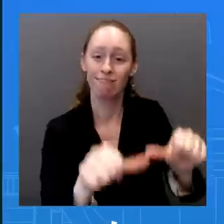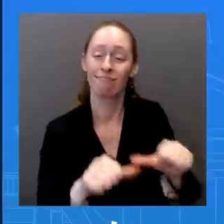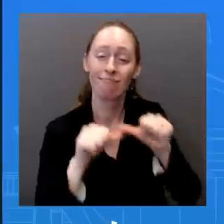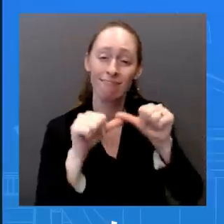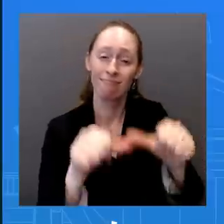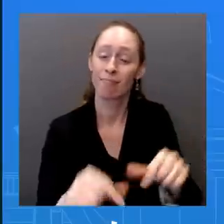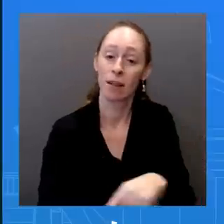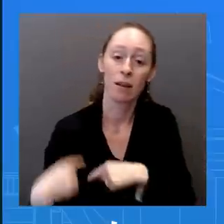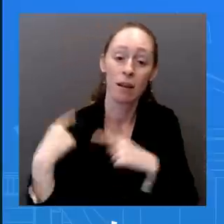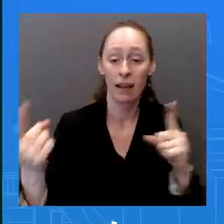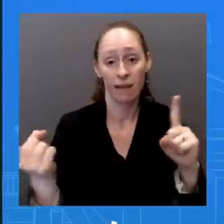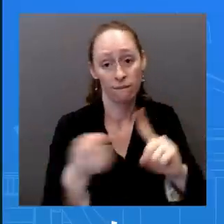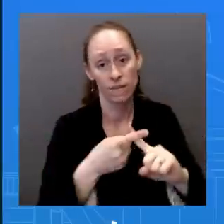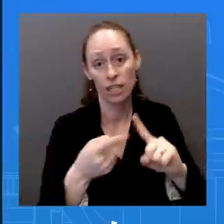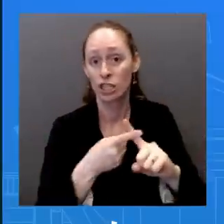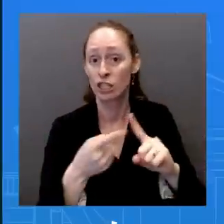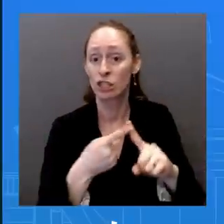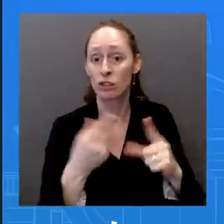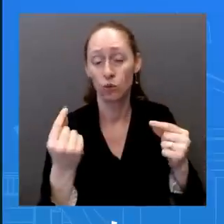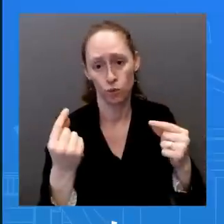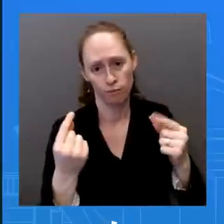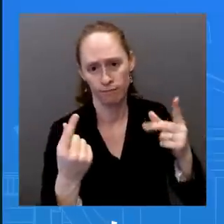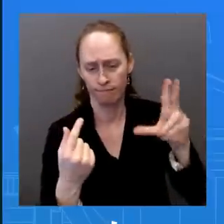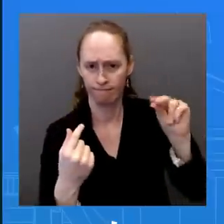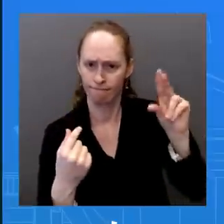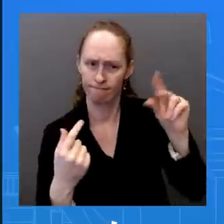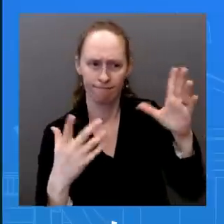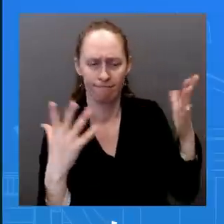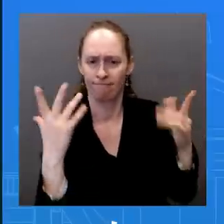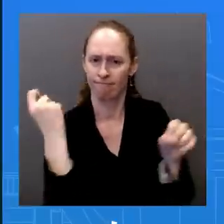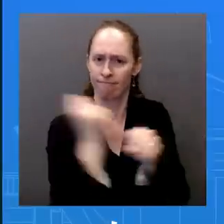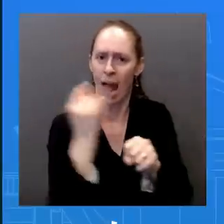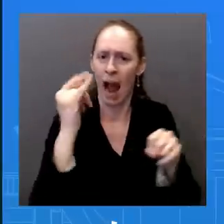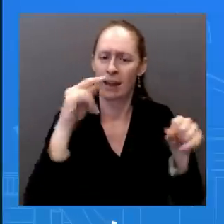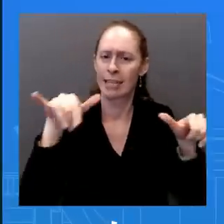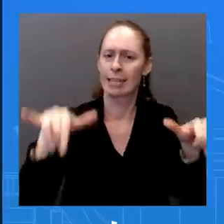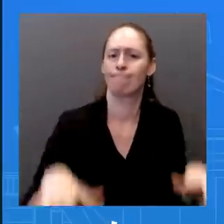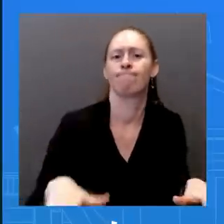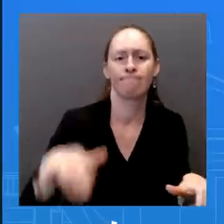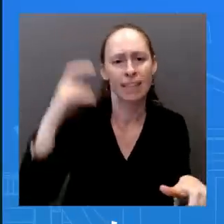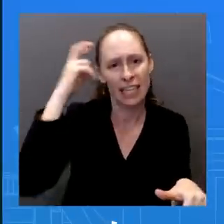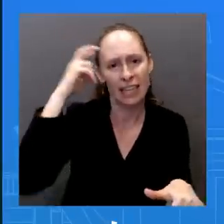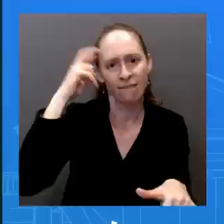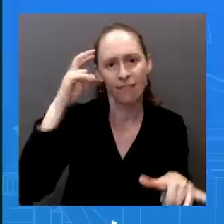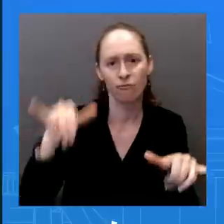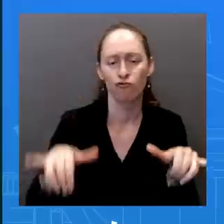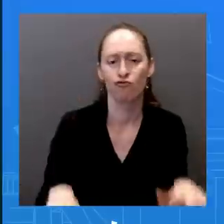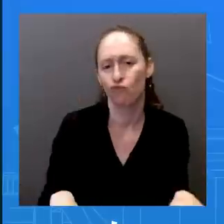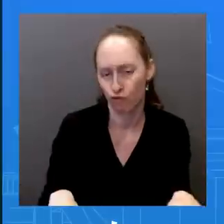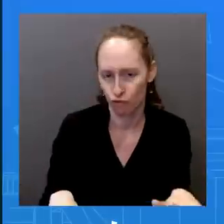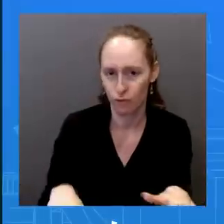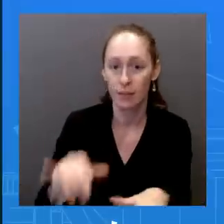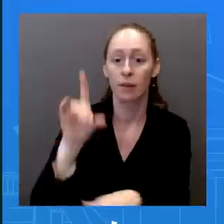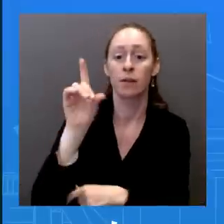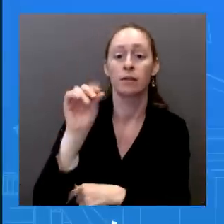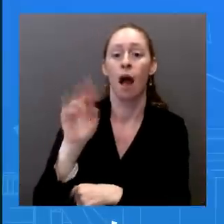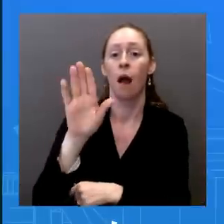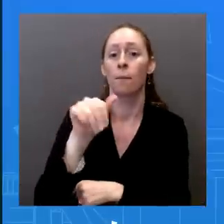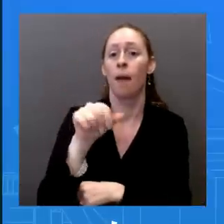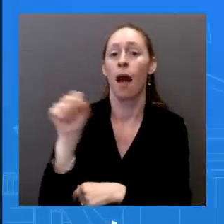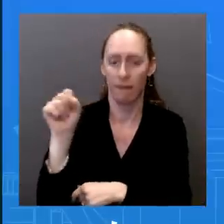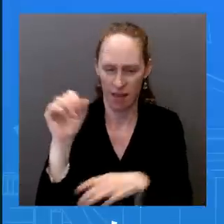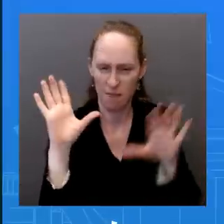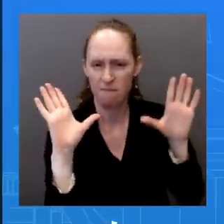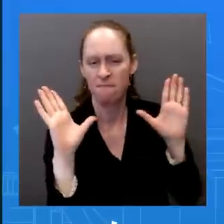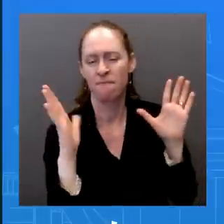Then, Ukraine held the line in the Donbas, and most recently, Ukraine undertook a successful counteroffensive in the